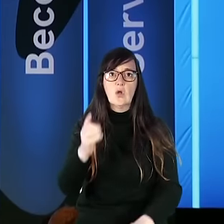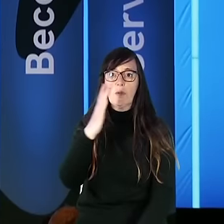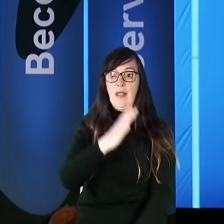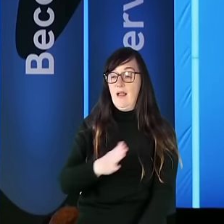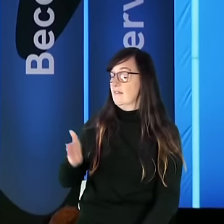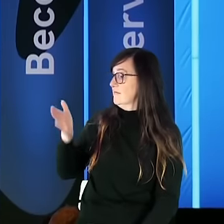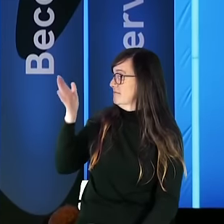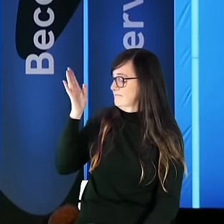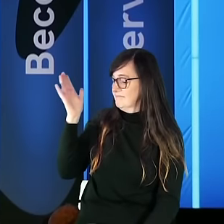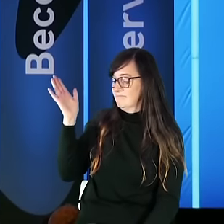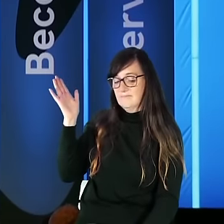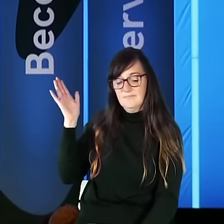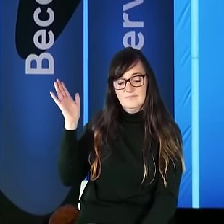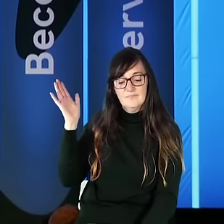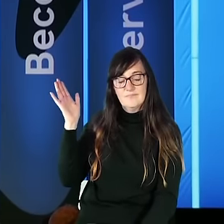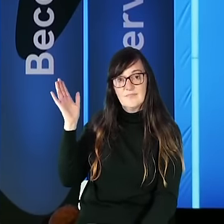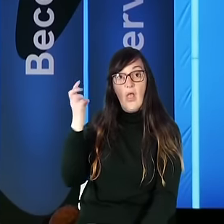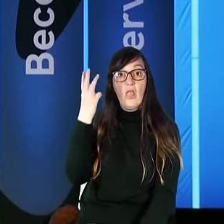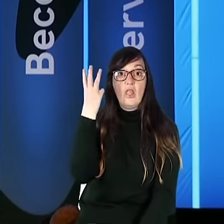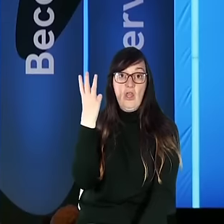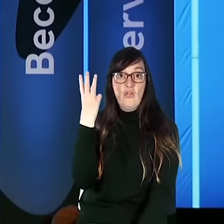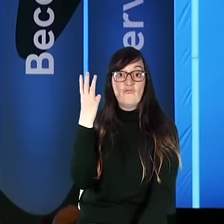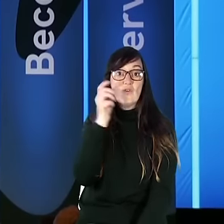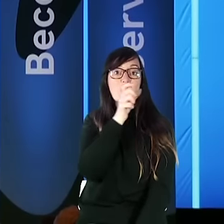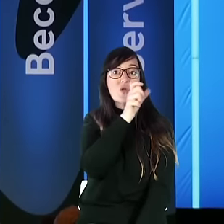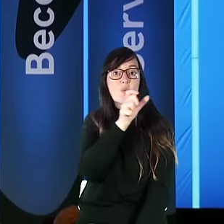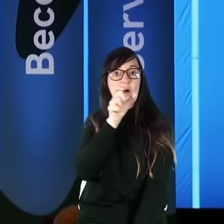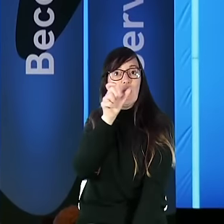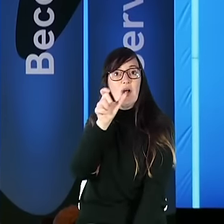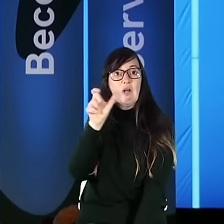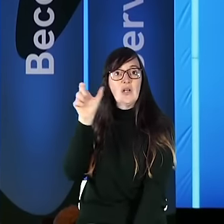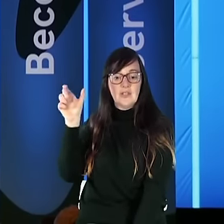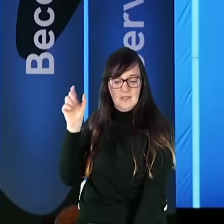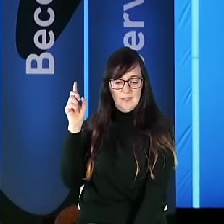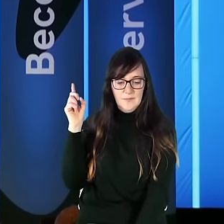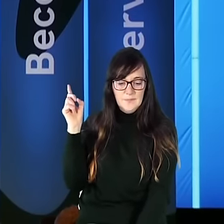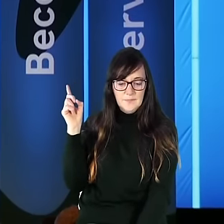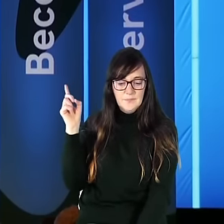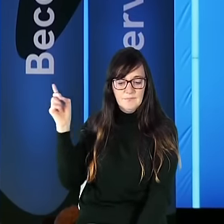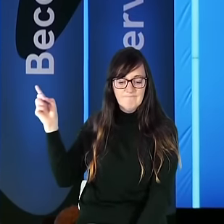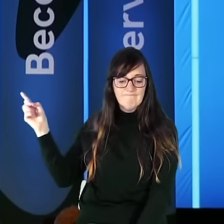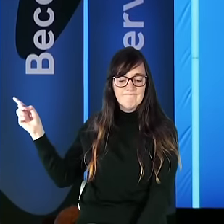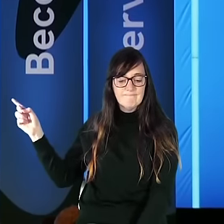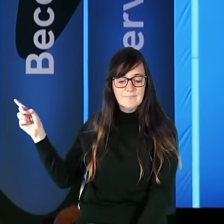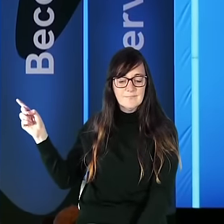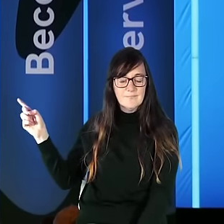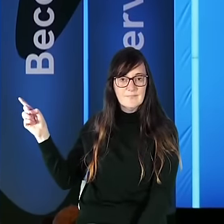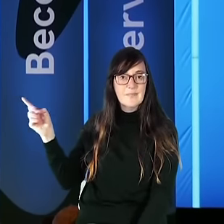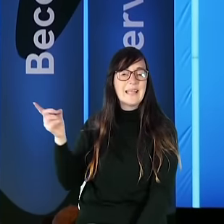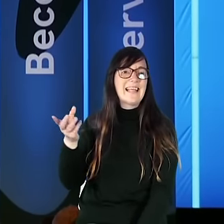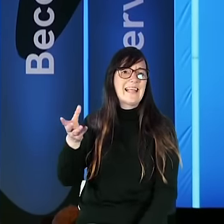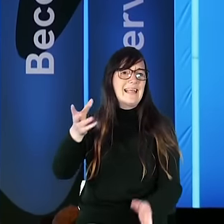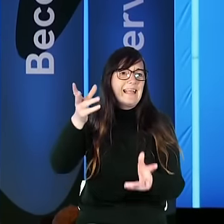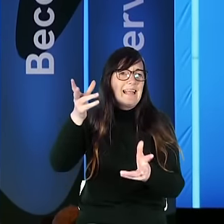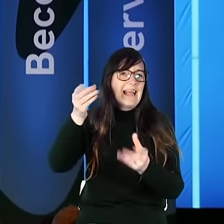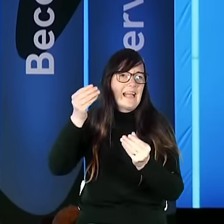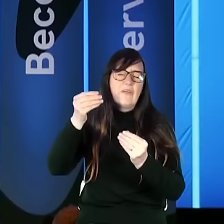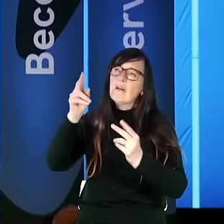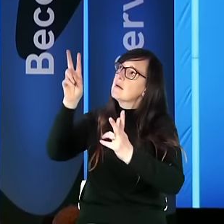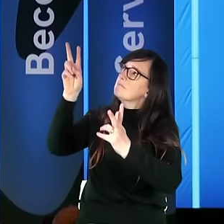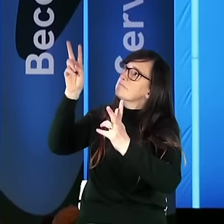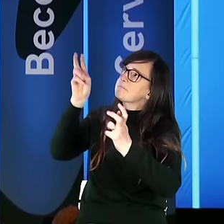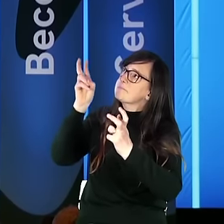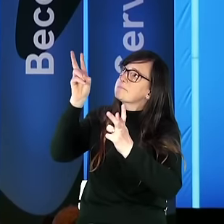three words to talk us through what Bible teaching is meant to do. Firstly, it's hearing. We're here to hear God's word